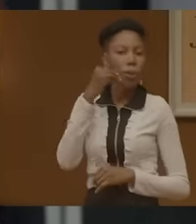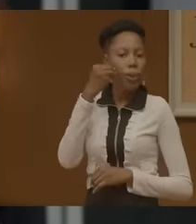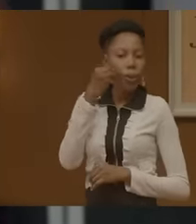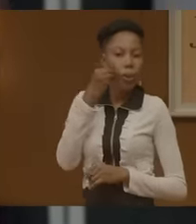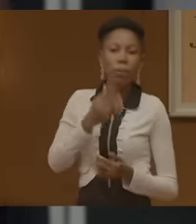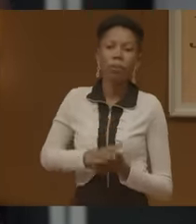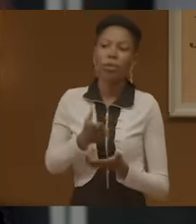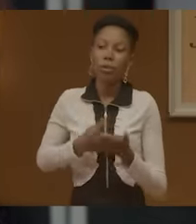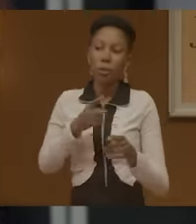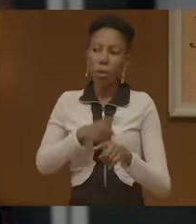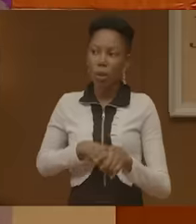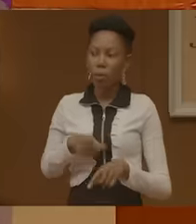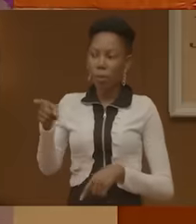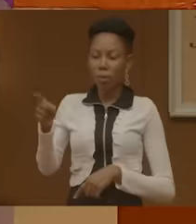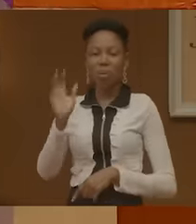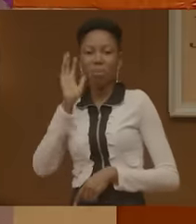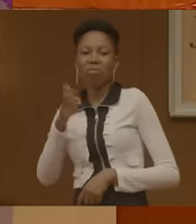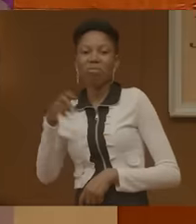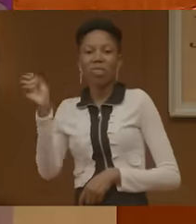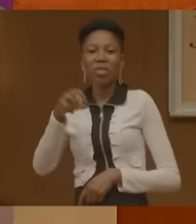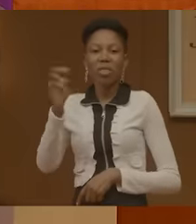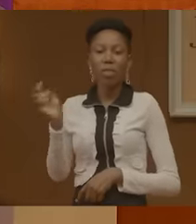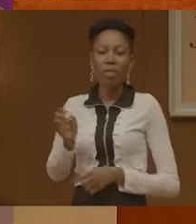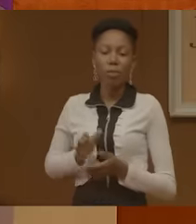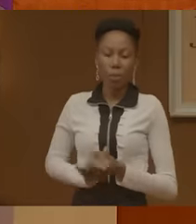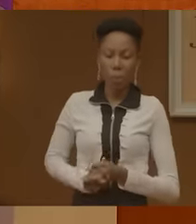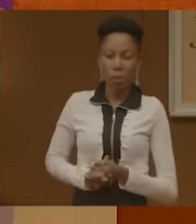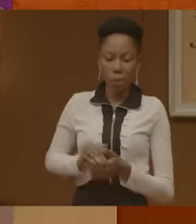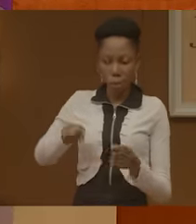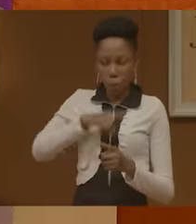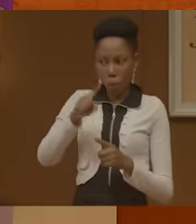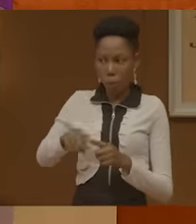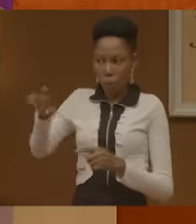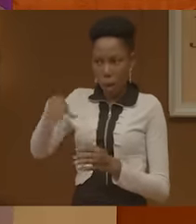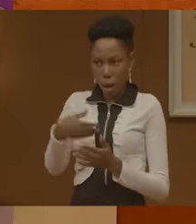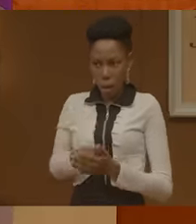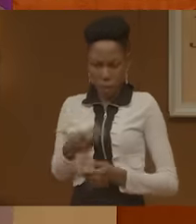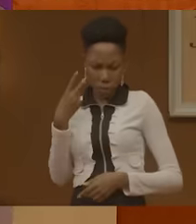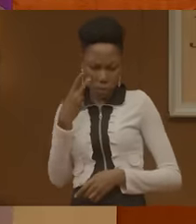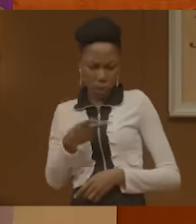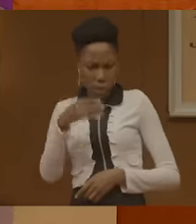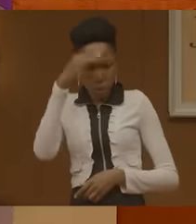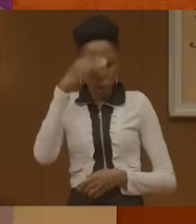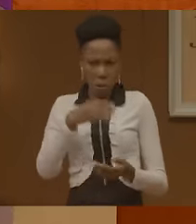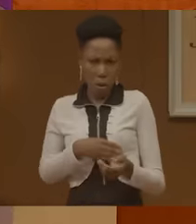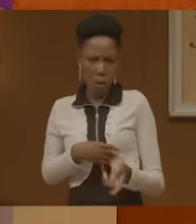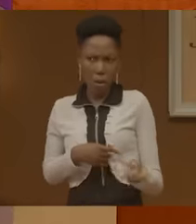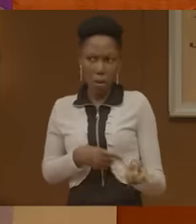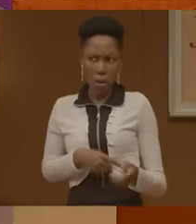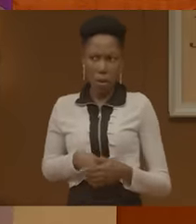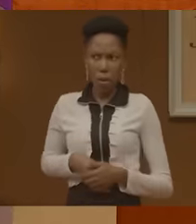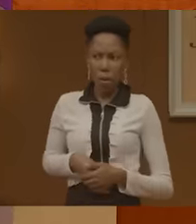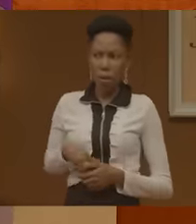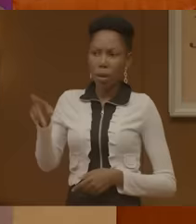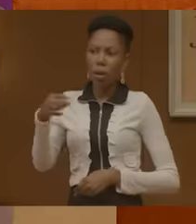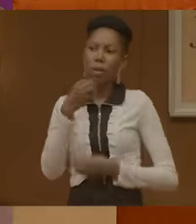Sometimes my husband traveled 1 week, 2 weeks. So when he now came, I saw this boy. He said that he told me that this boy ran out of the